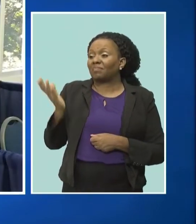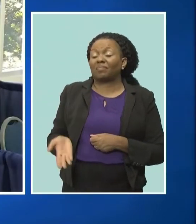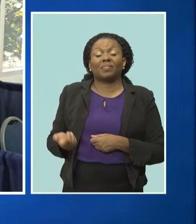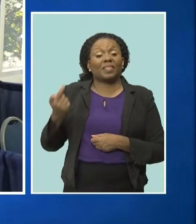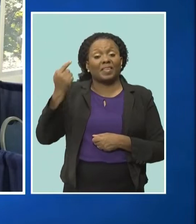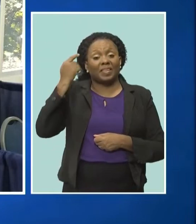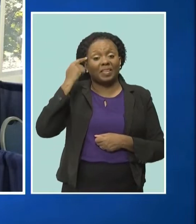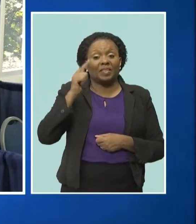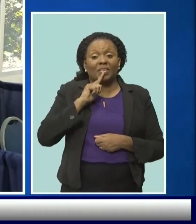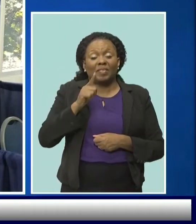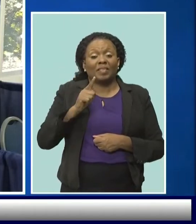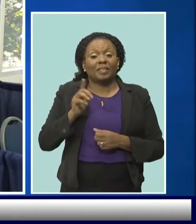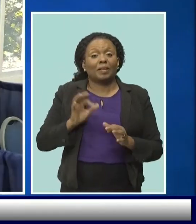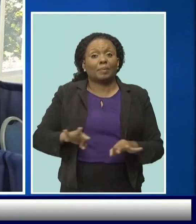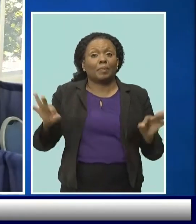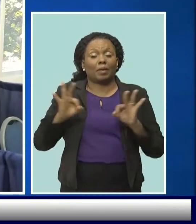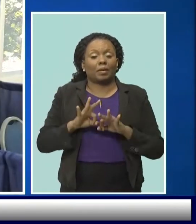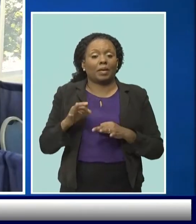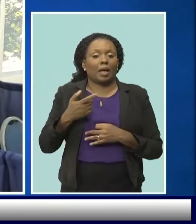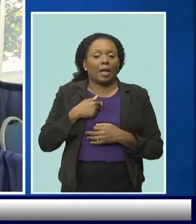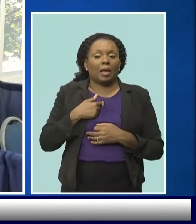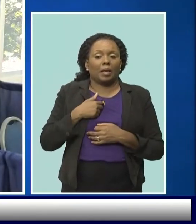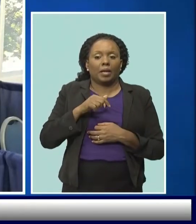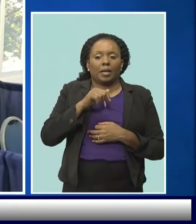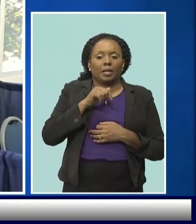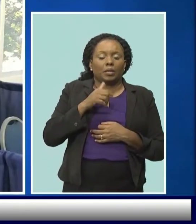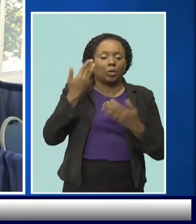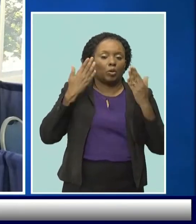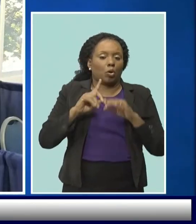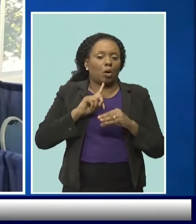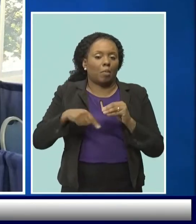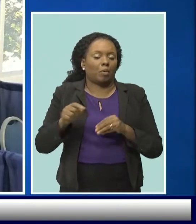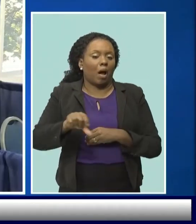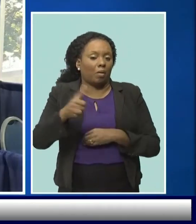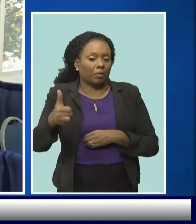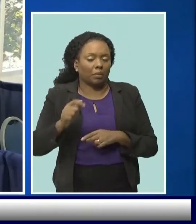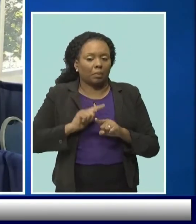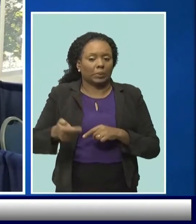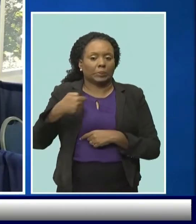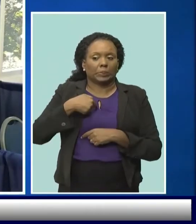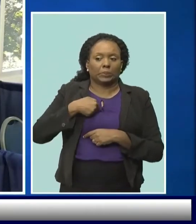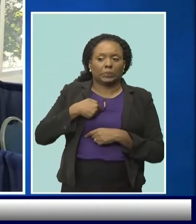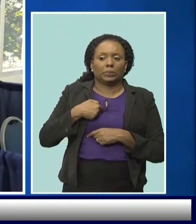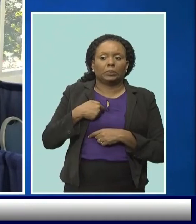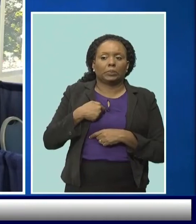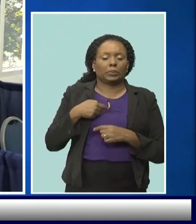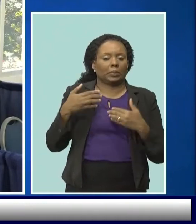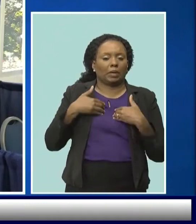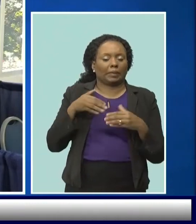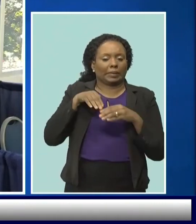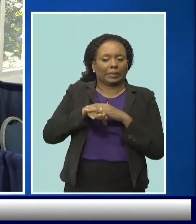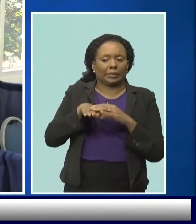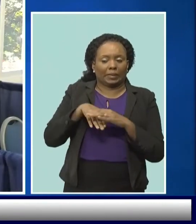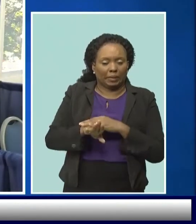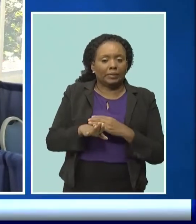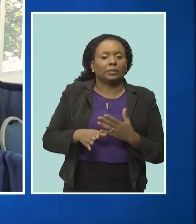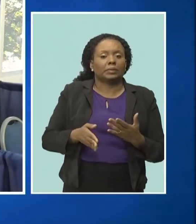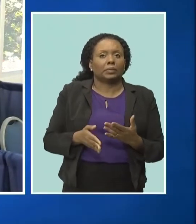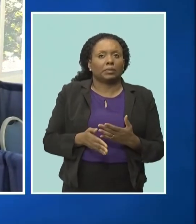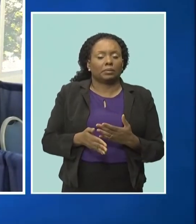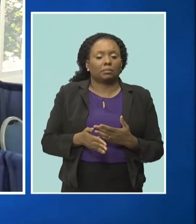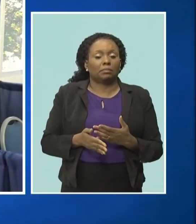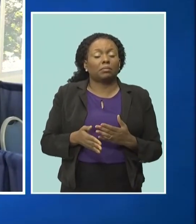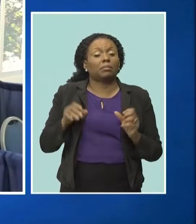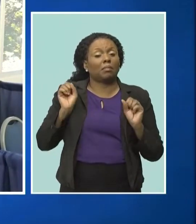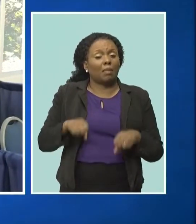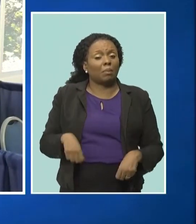I can't speak for everybody here, but I mean, for us, getting exposure and getting access to markets can be